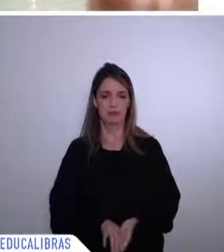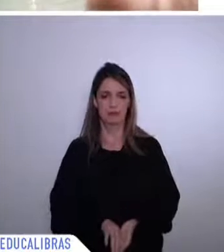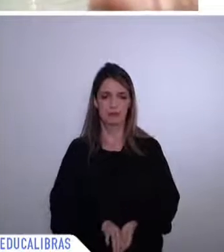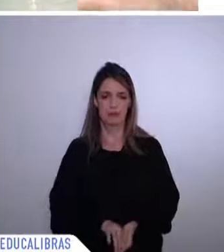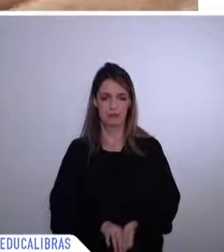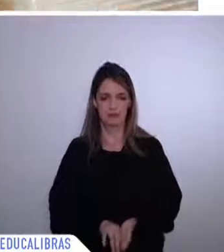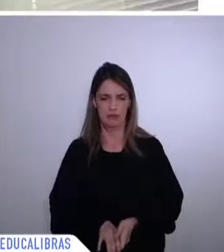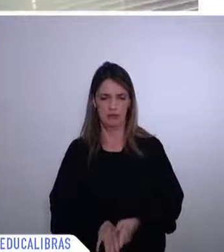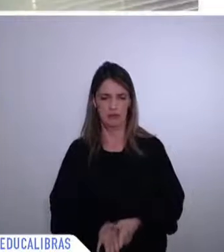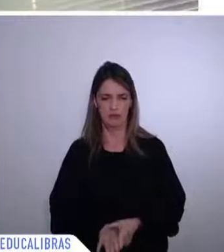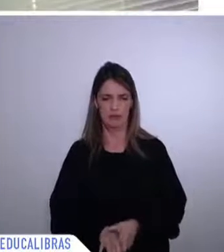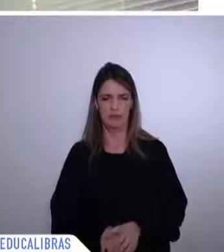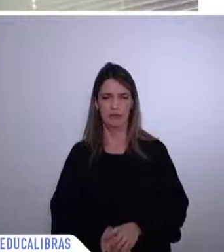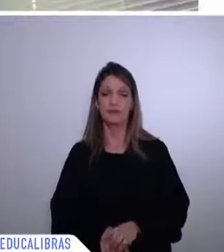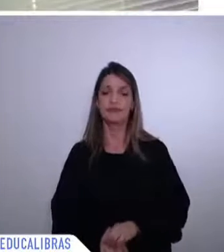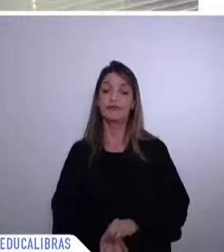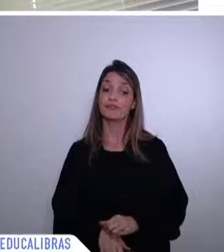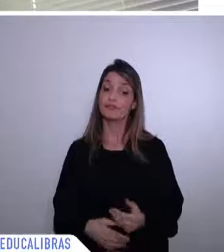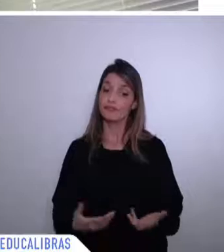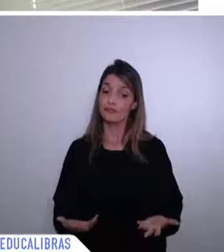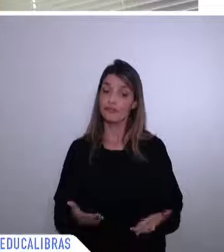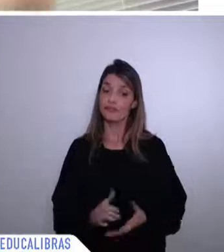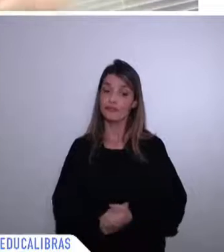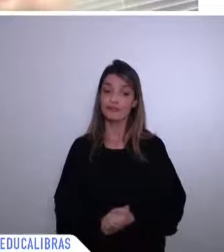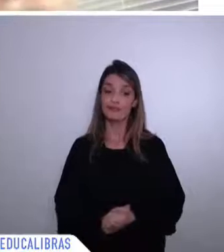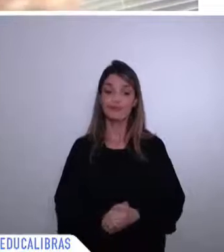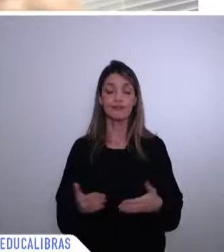the course of that initiative.